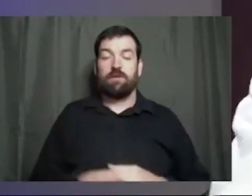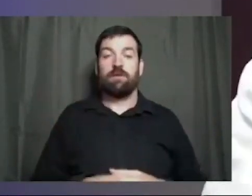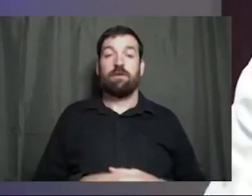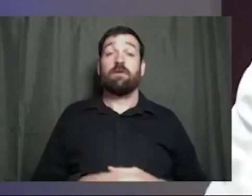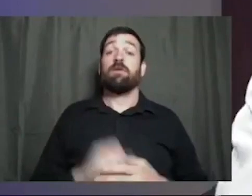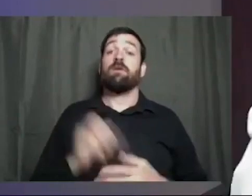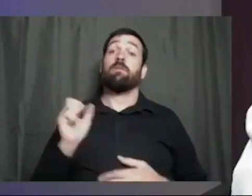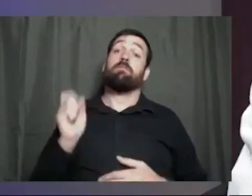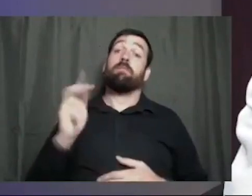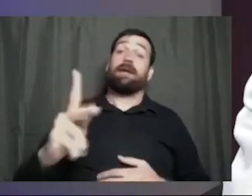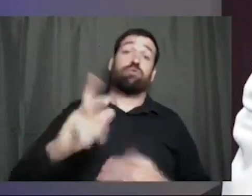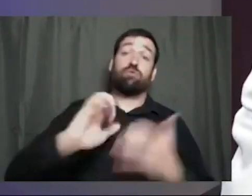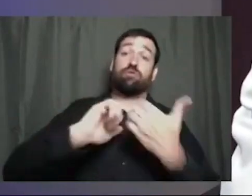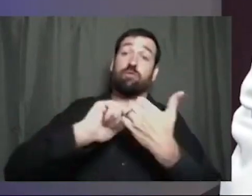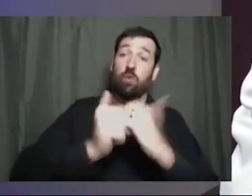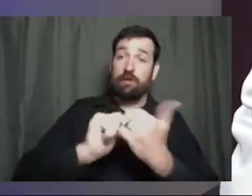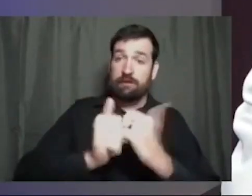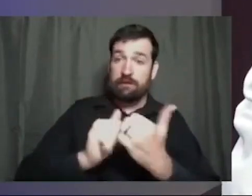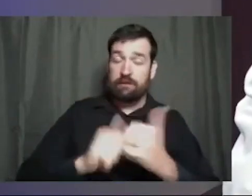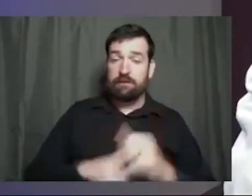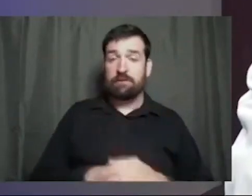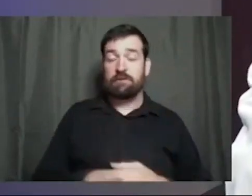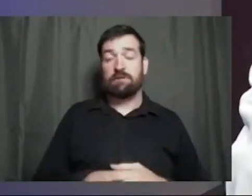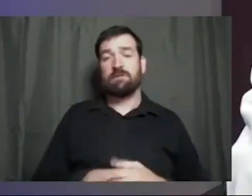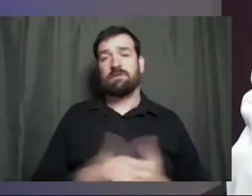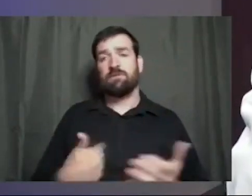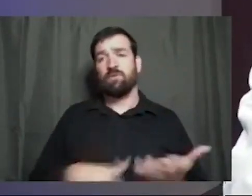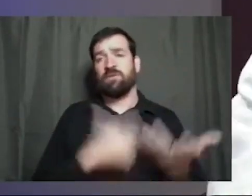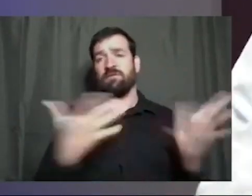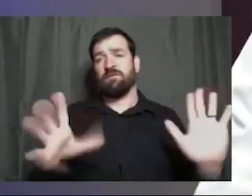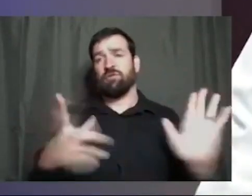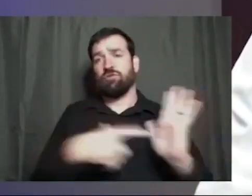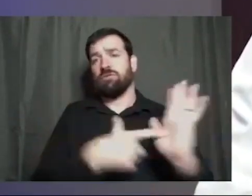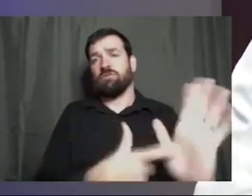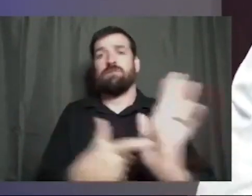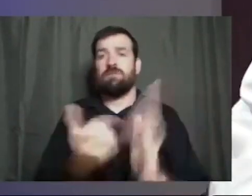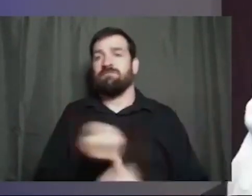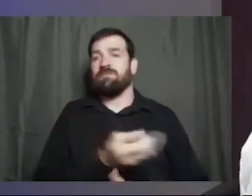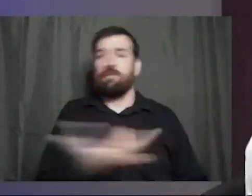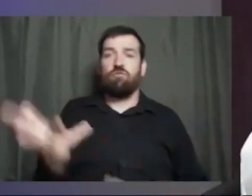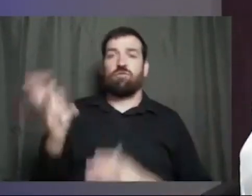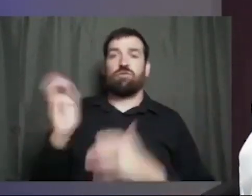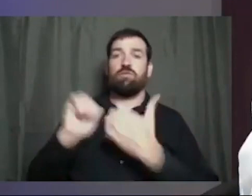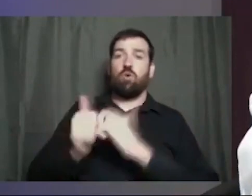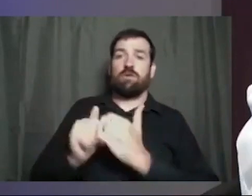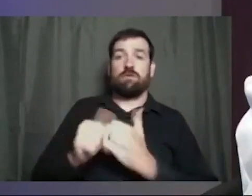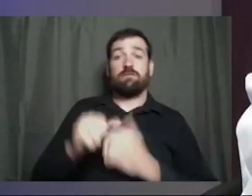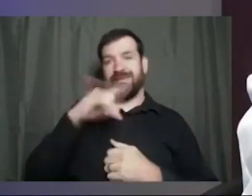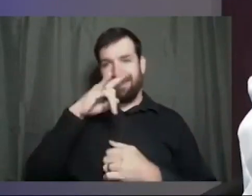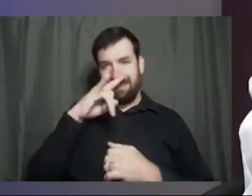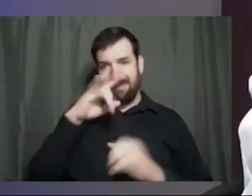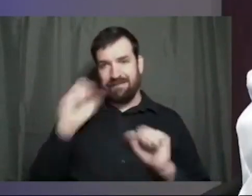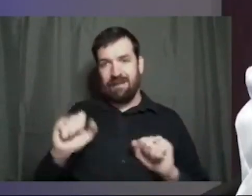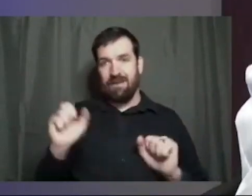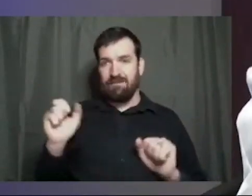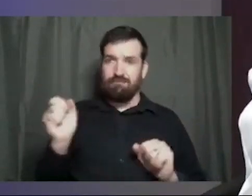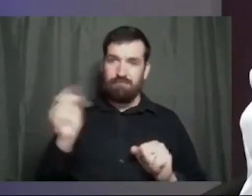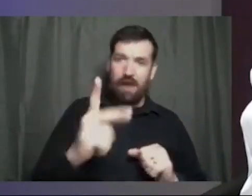sports, I think we've demonstrated in multiple sports that kids can go back and play reasonably